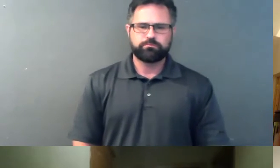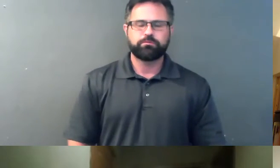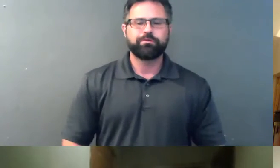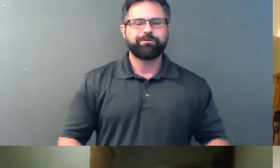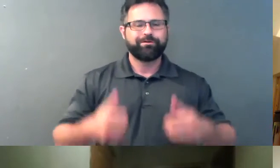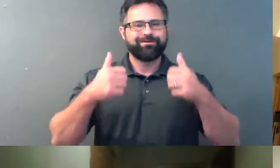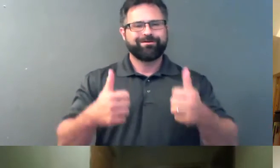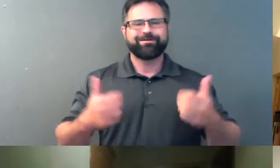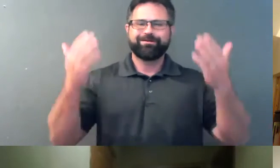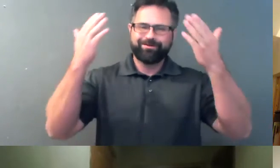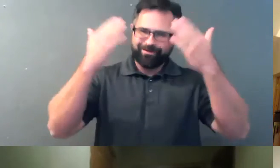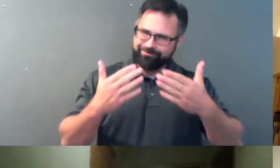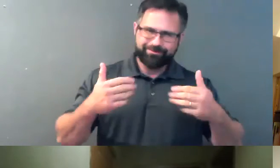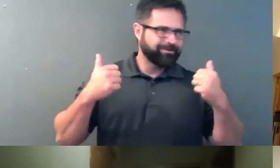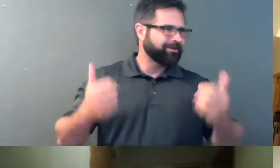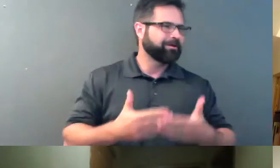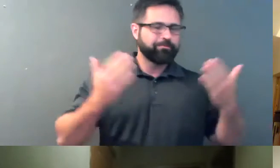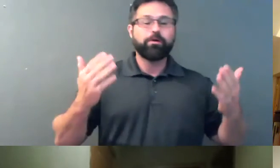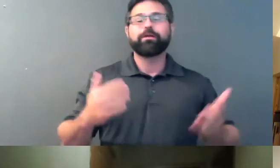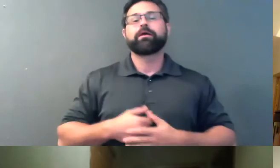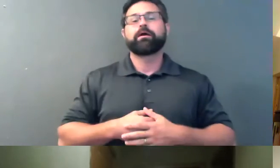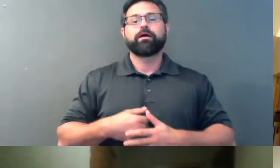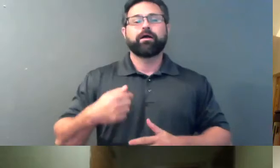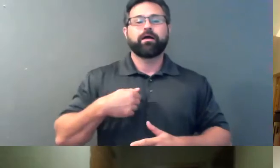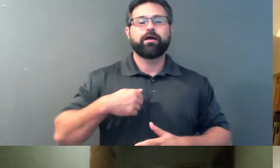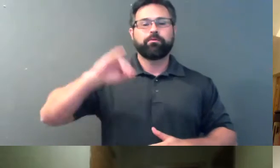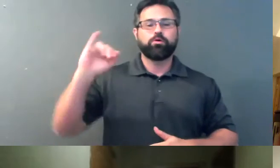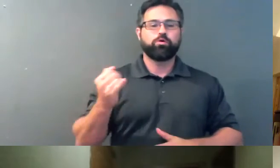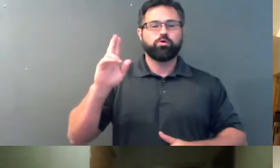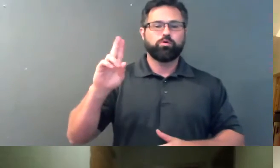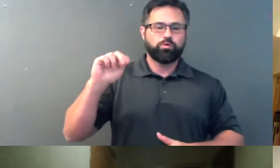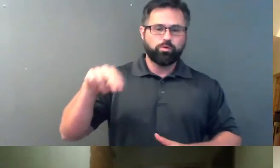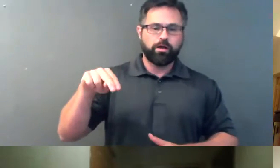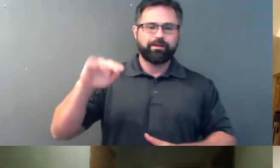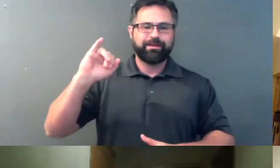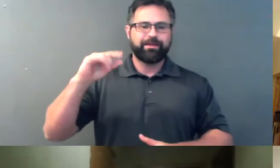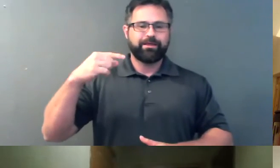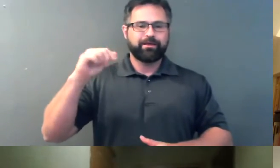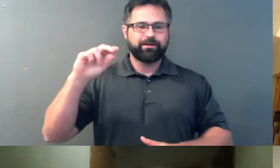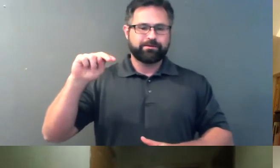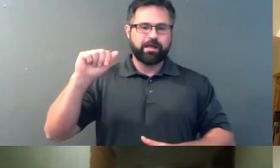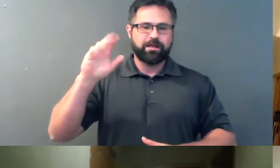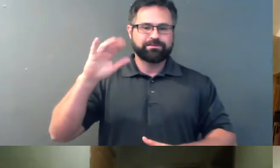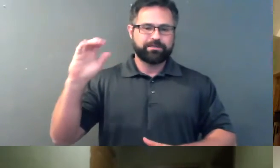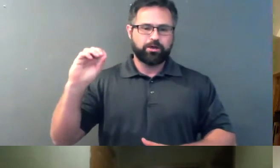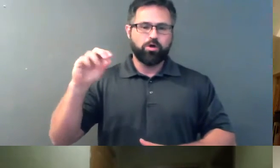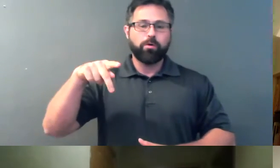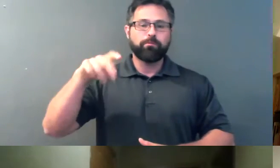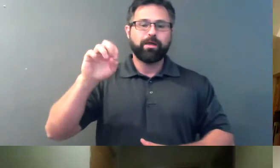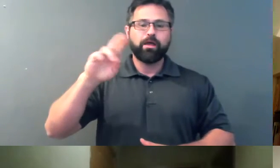Good afternoon and good morning, everybody. I'm Juan Ignacio Pérez Bello from International Disability Alliance. It seems